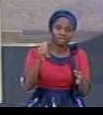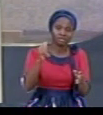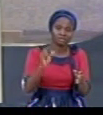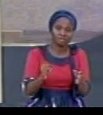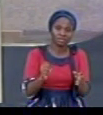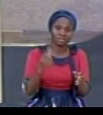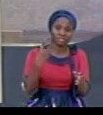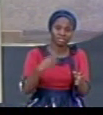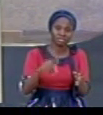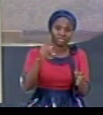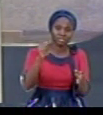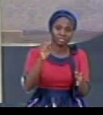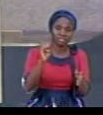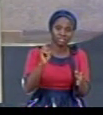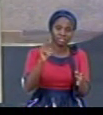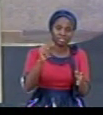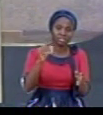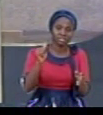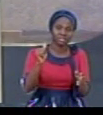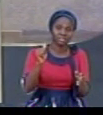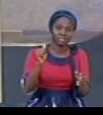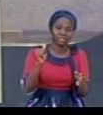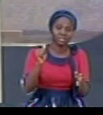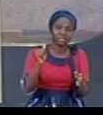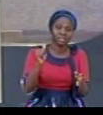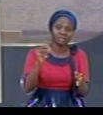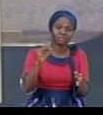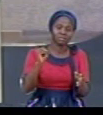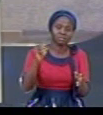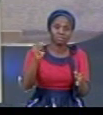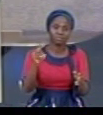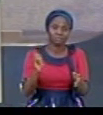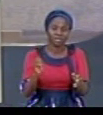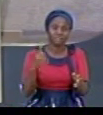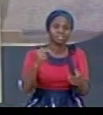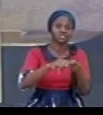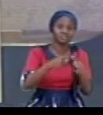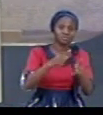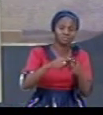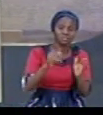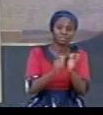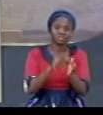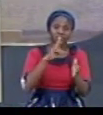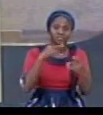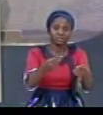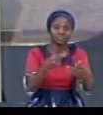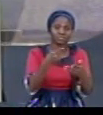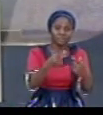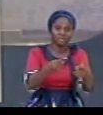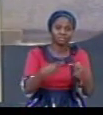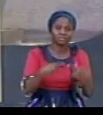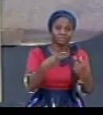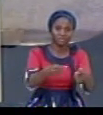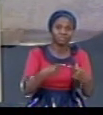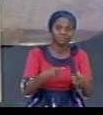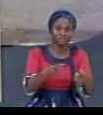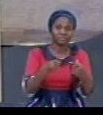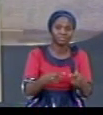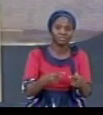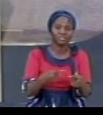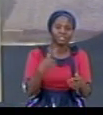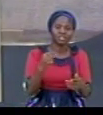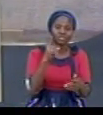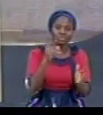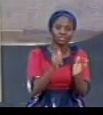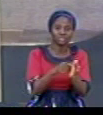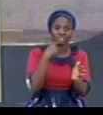philosopher, the one who is arguing, the one who is saying, God has done this,